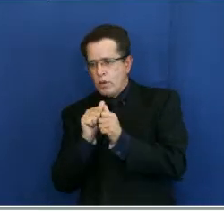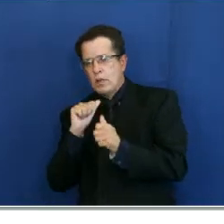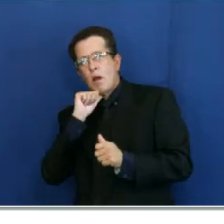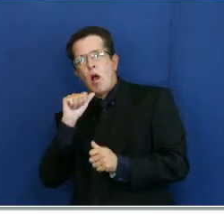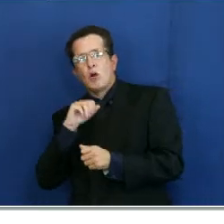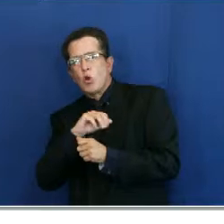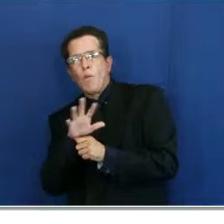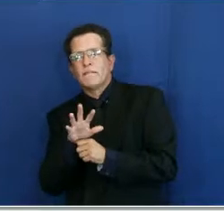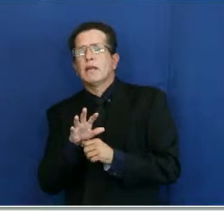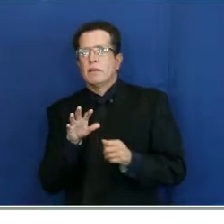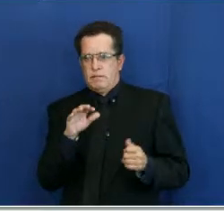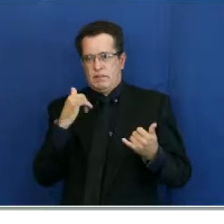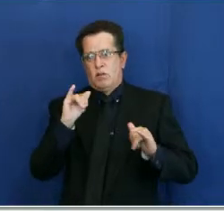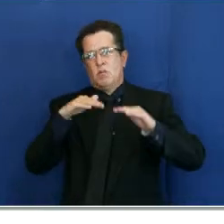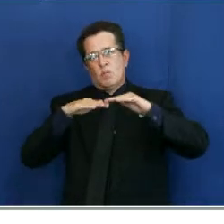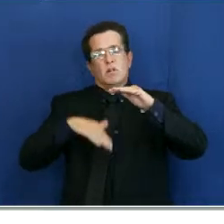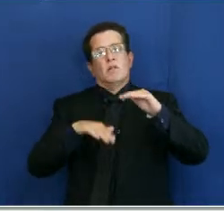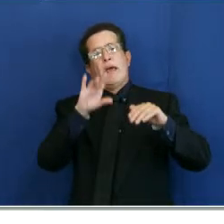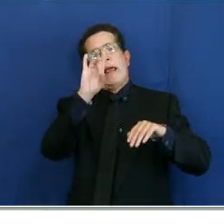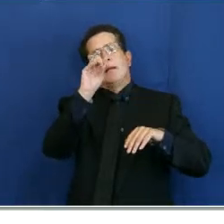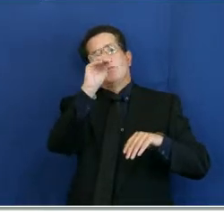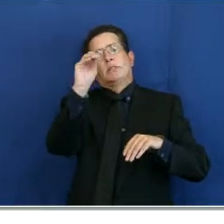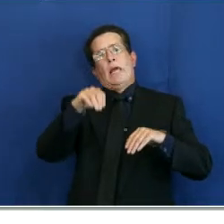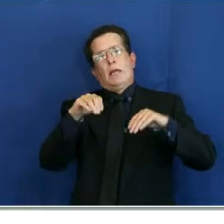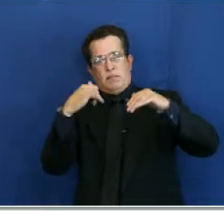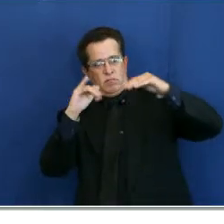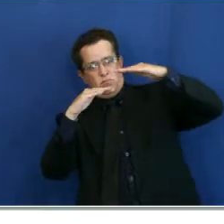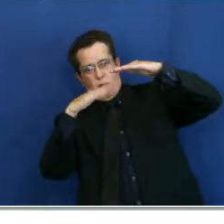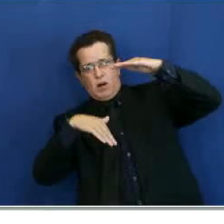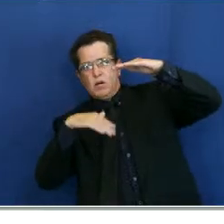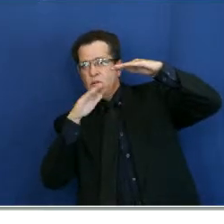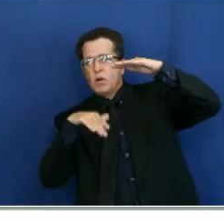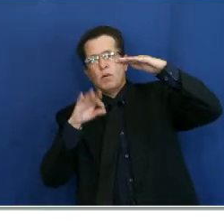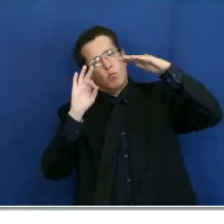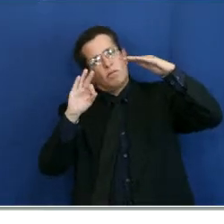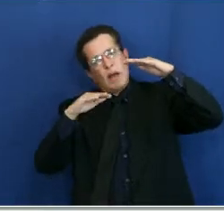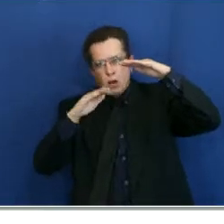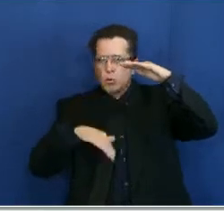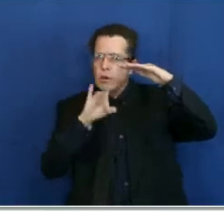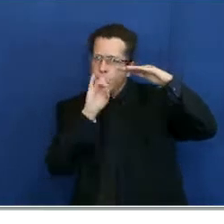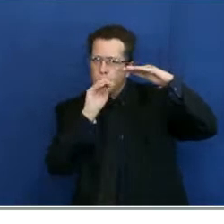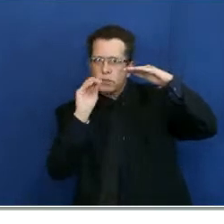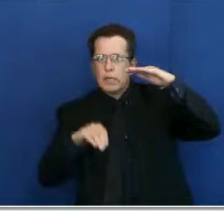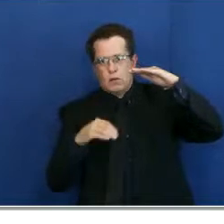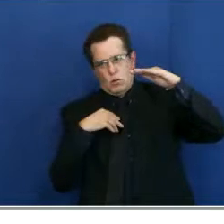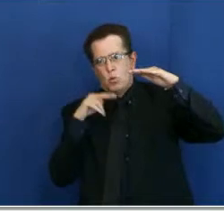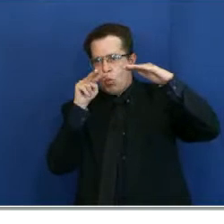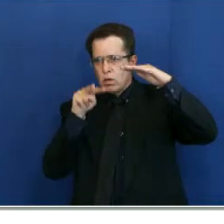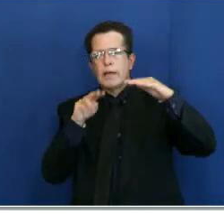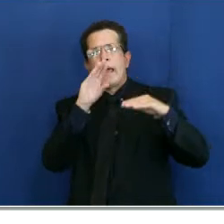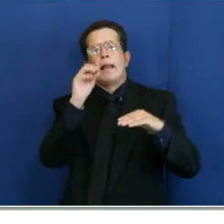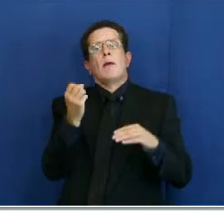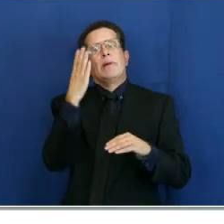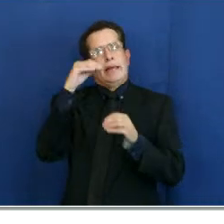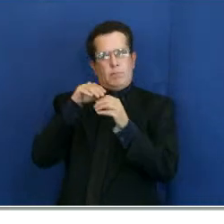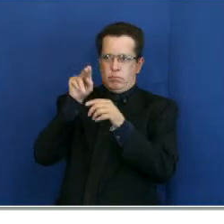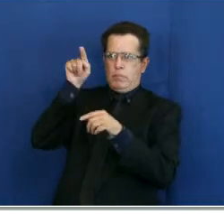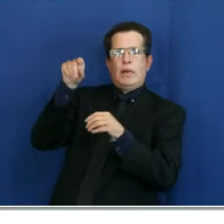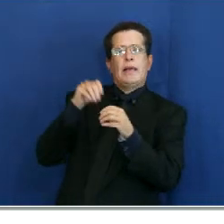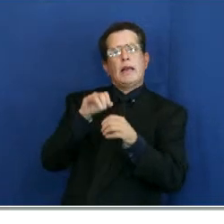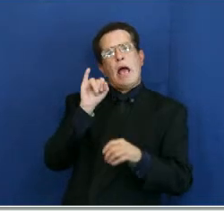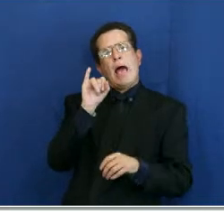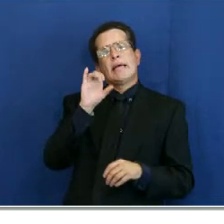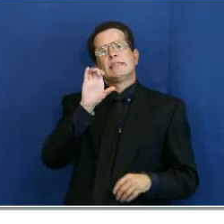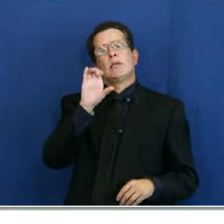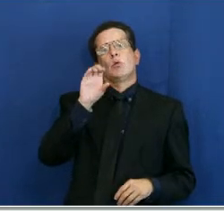4,367. So again, below the 80% occupancy and guidance we're looking at. And final chart here is just ICU utilization. You see the 115